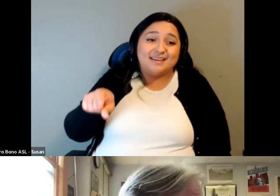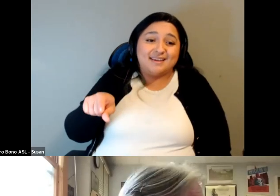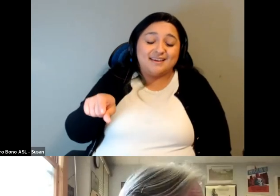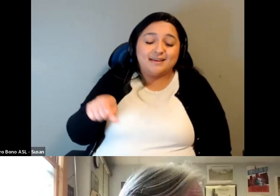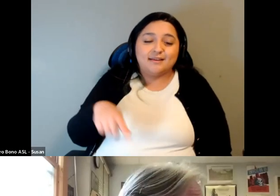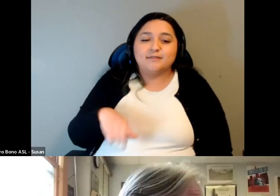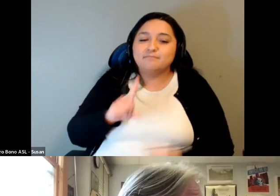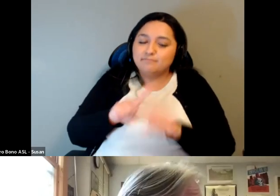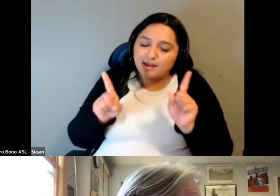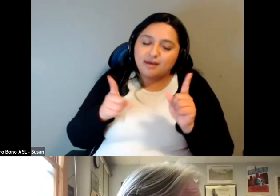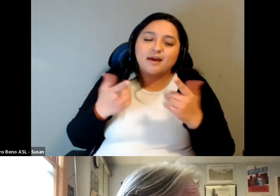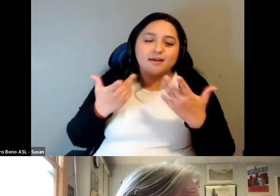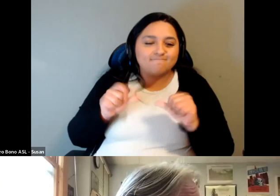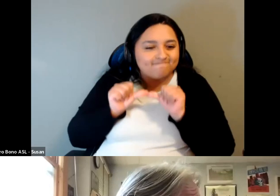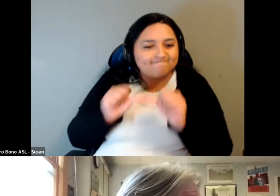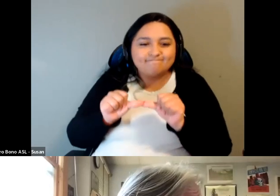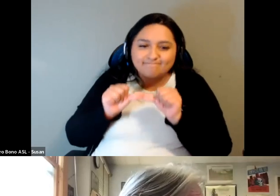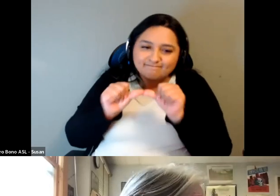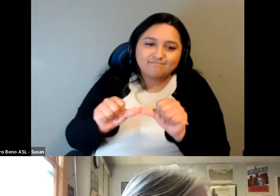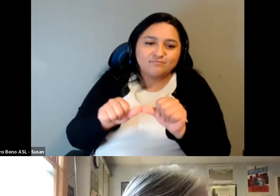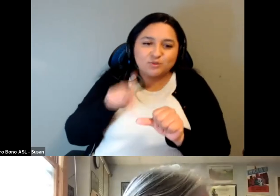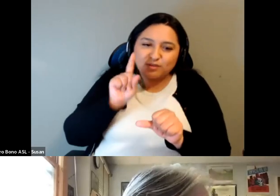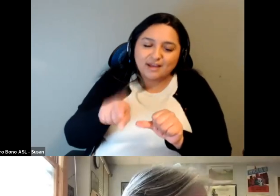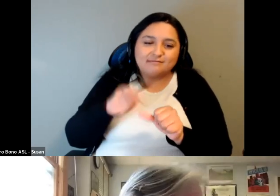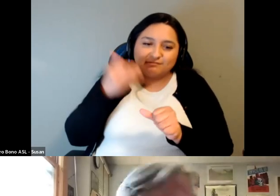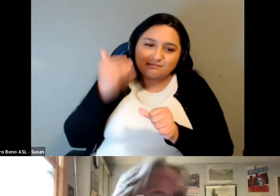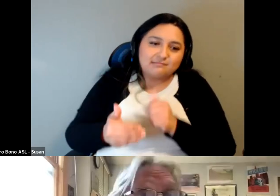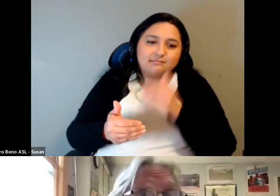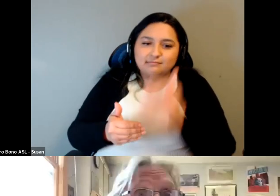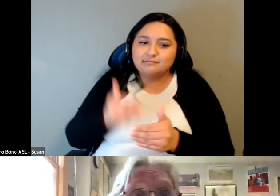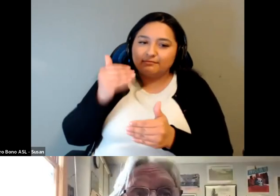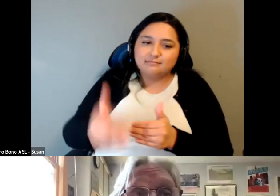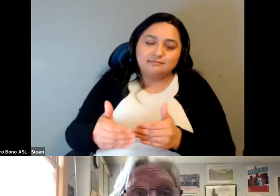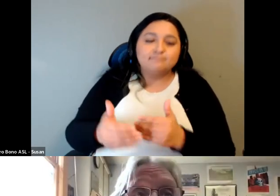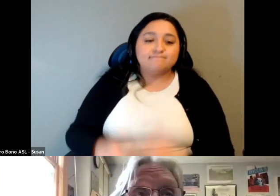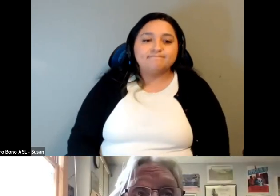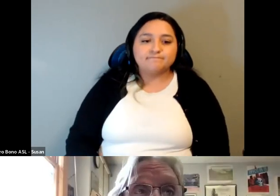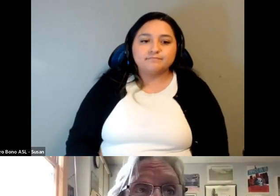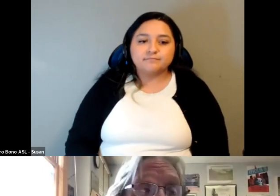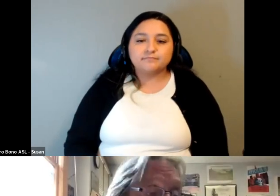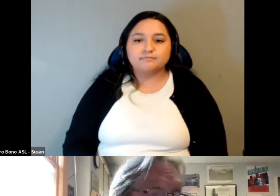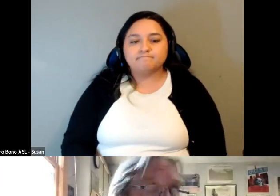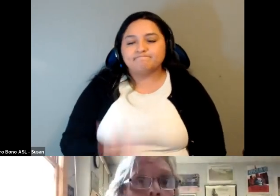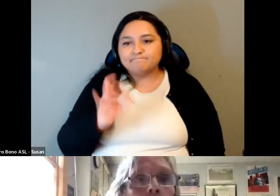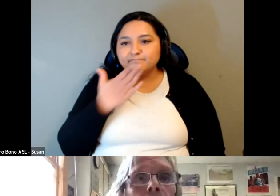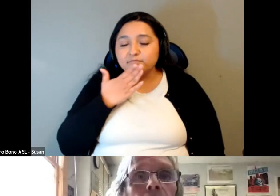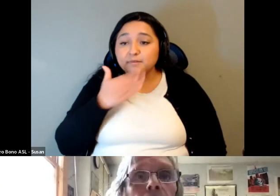is an ongoing struggle and we just have to continue onwards. Thank you. Paul?